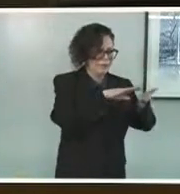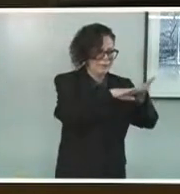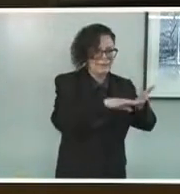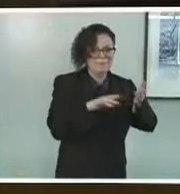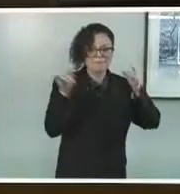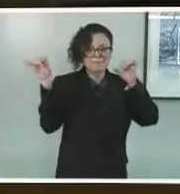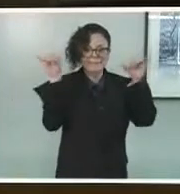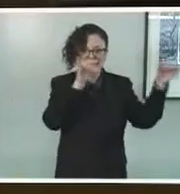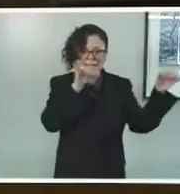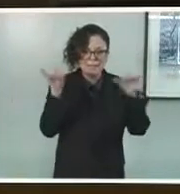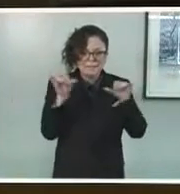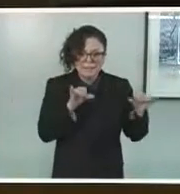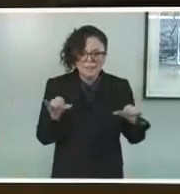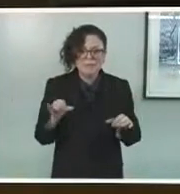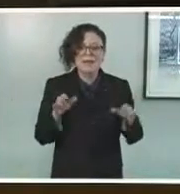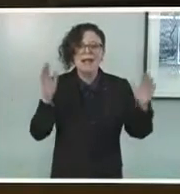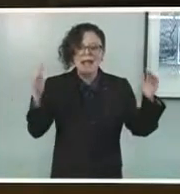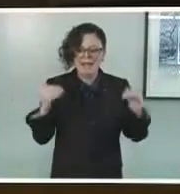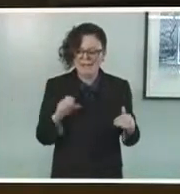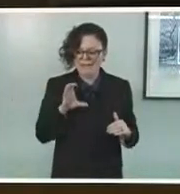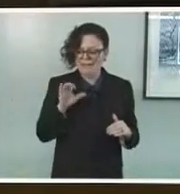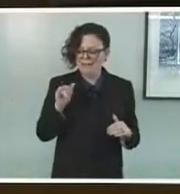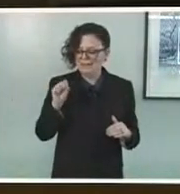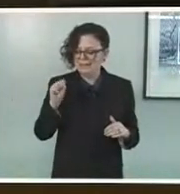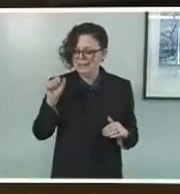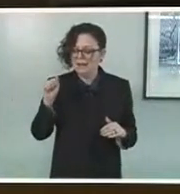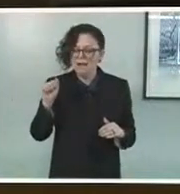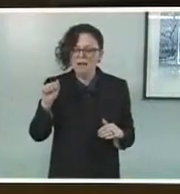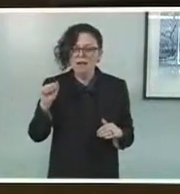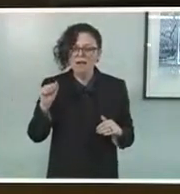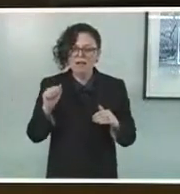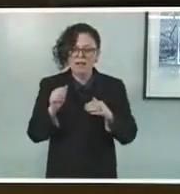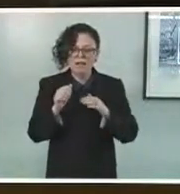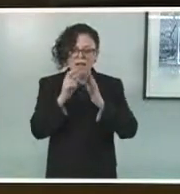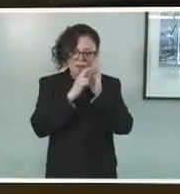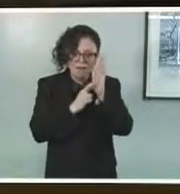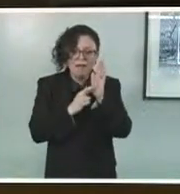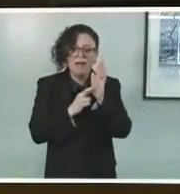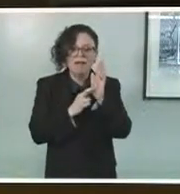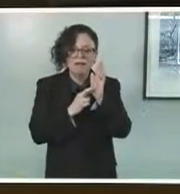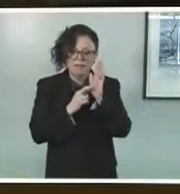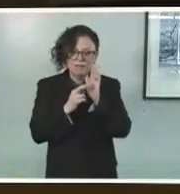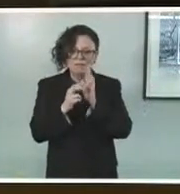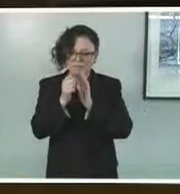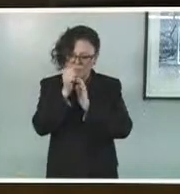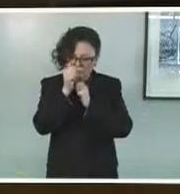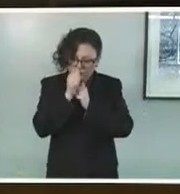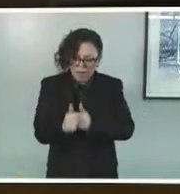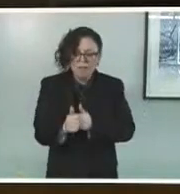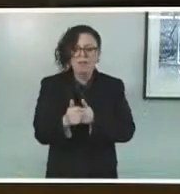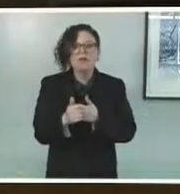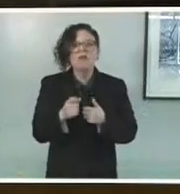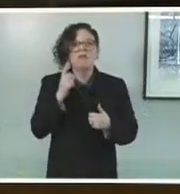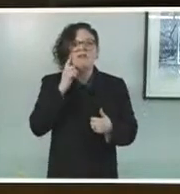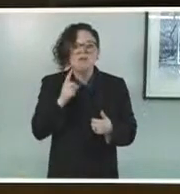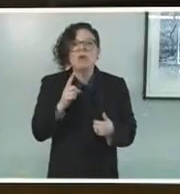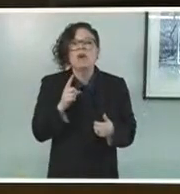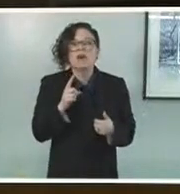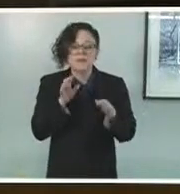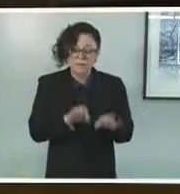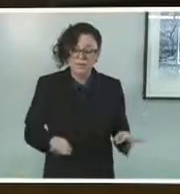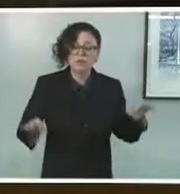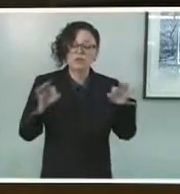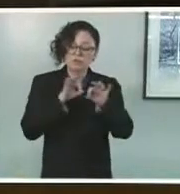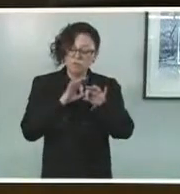to the CISA guidelines, which we have referenced for essential infrastructure or critical infrastructure that the federal government